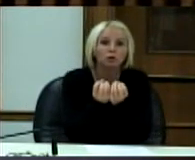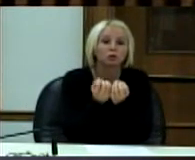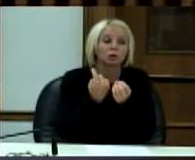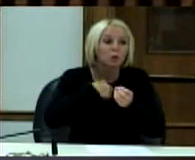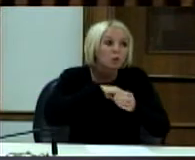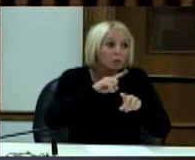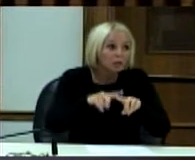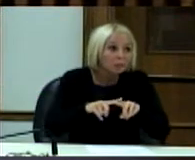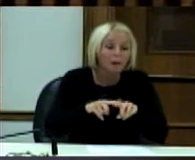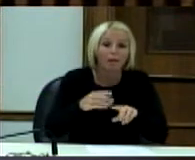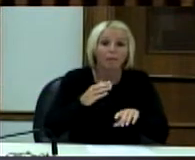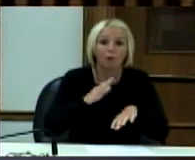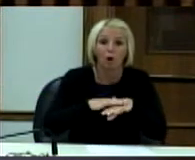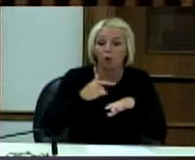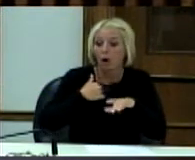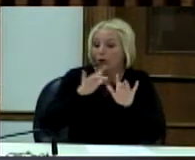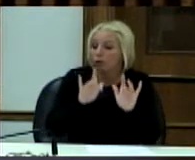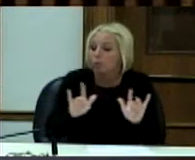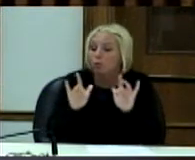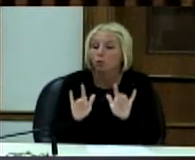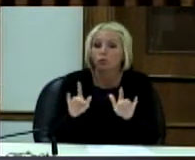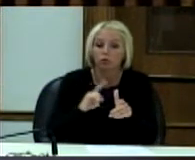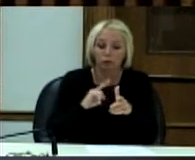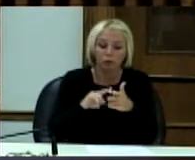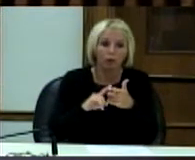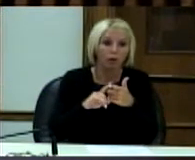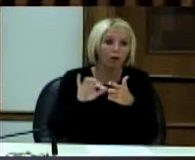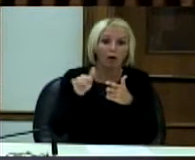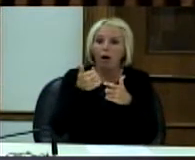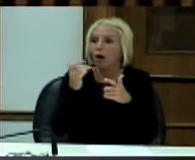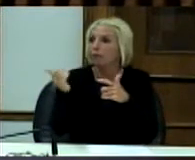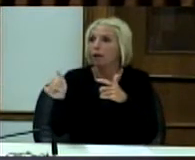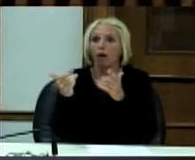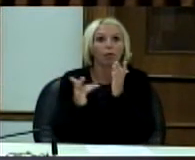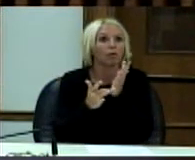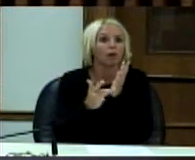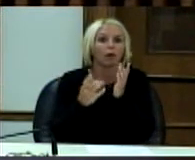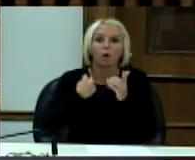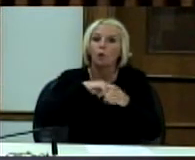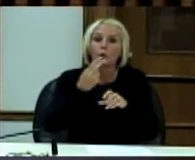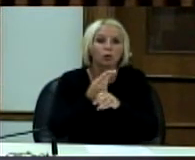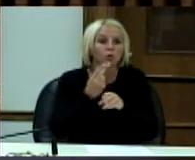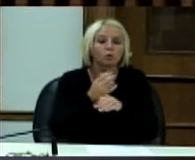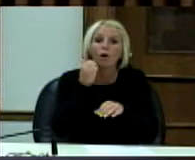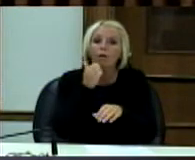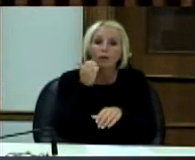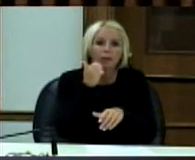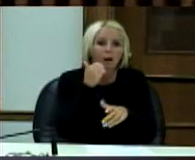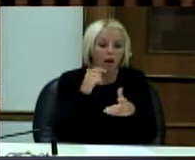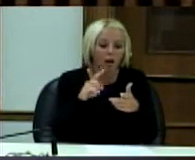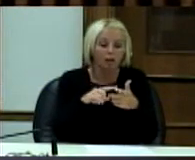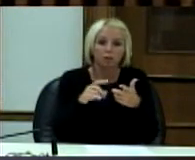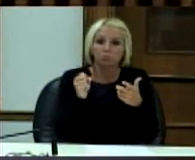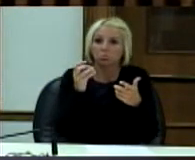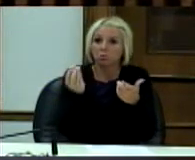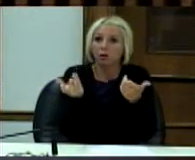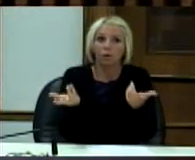where we depend on our computers and all of the other technology that we use.